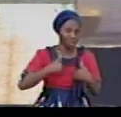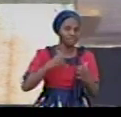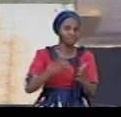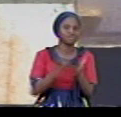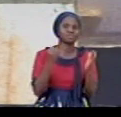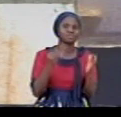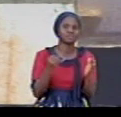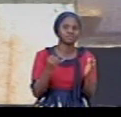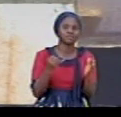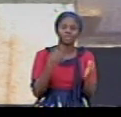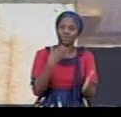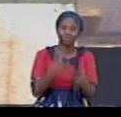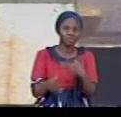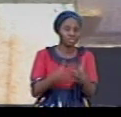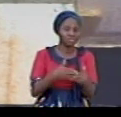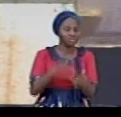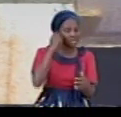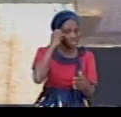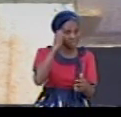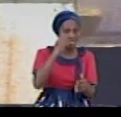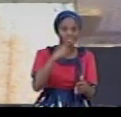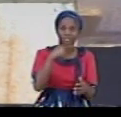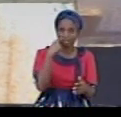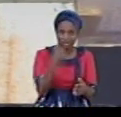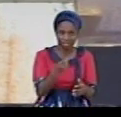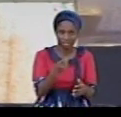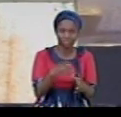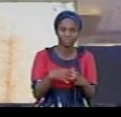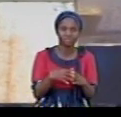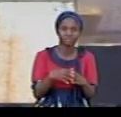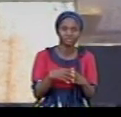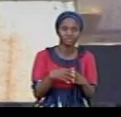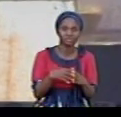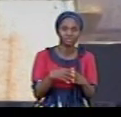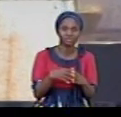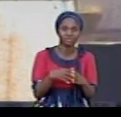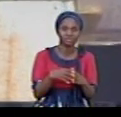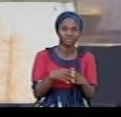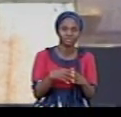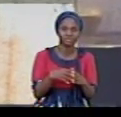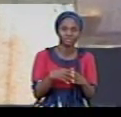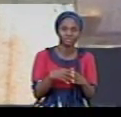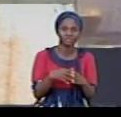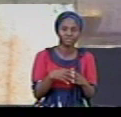have whatsoever he says.